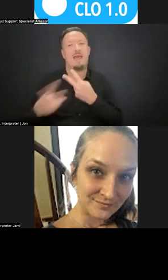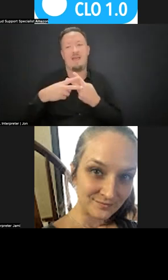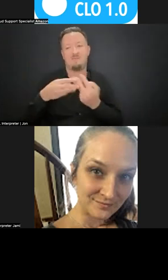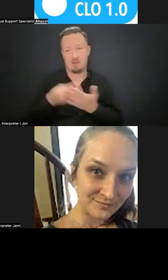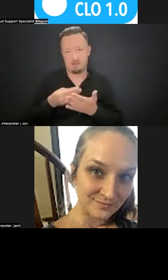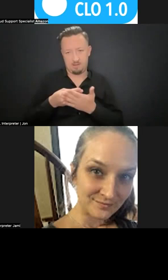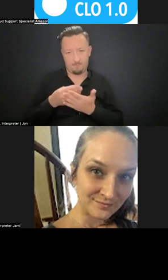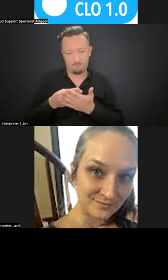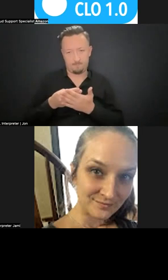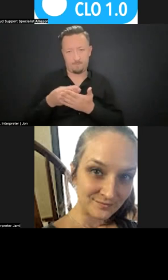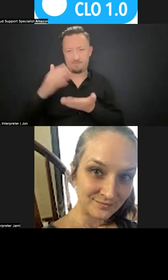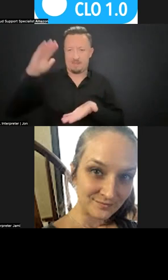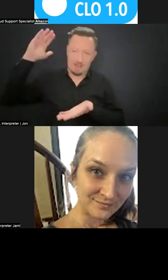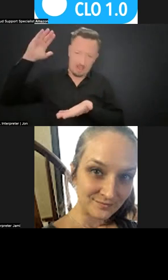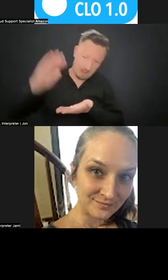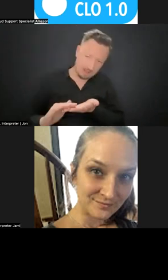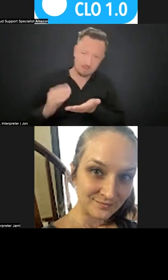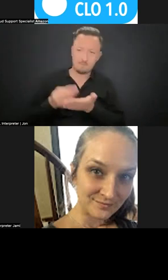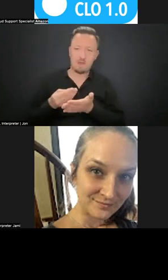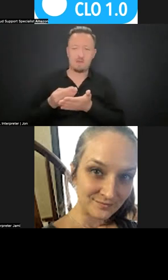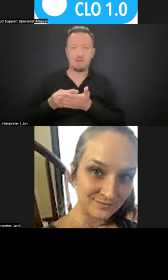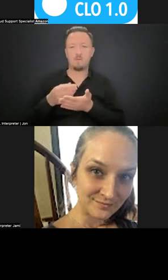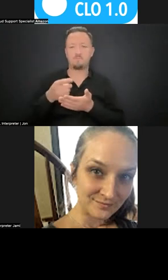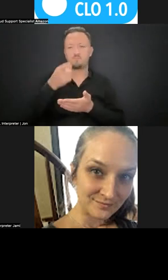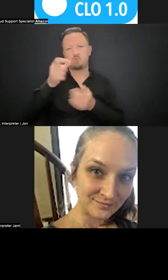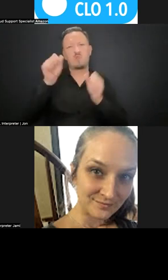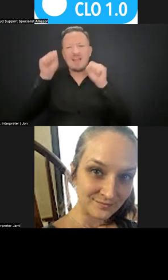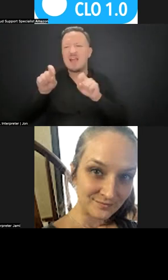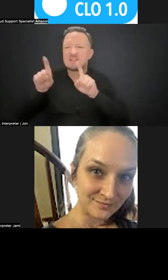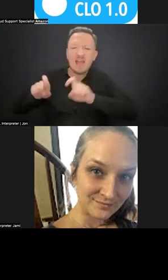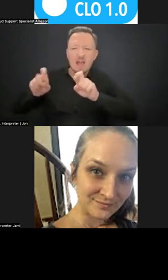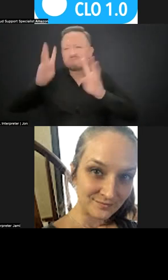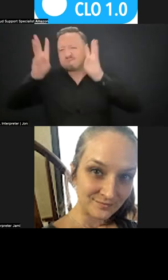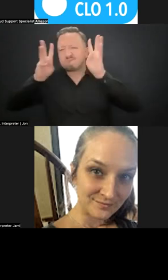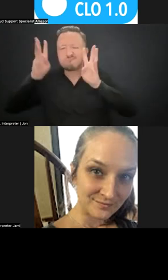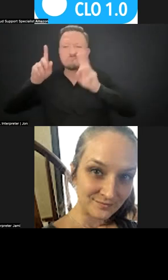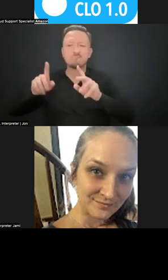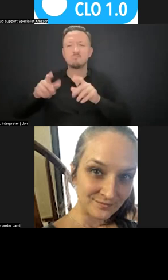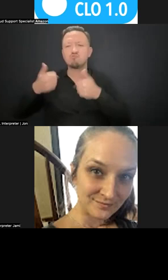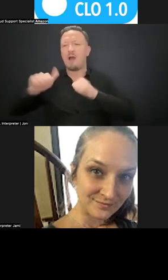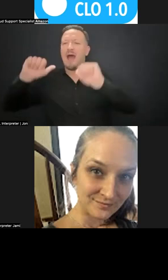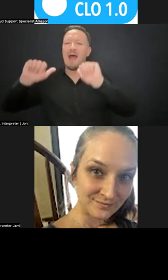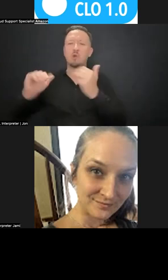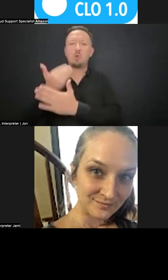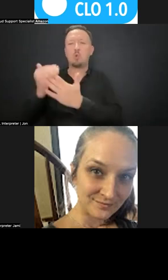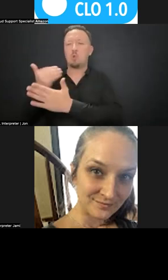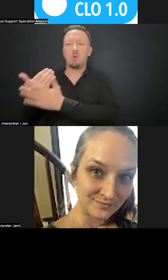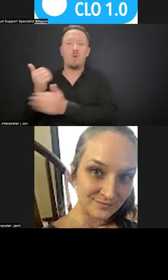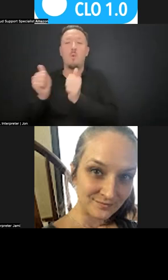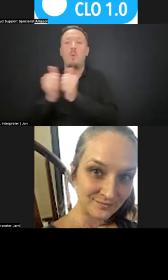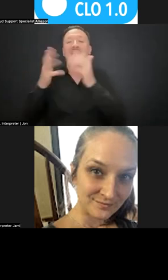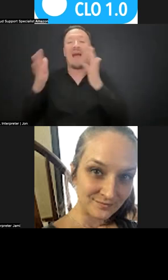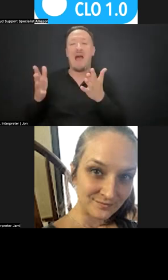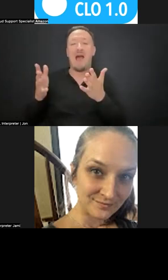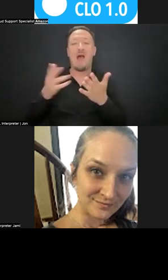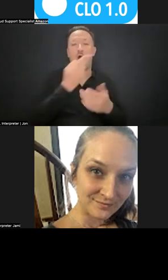much to innovate and try things out, and you don't have any hardware failures. So why have